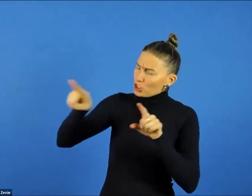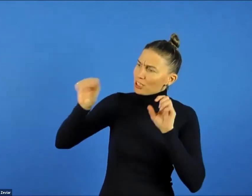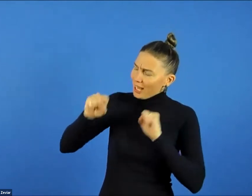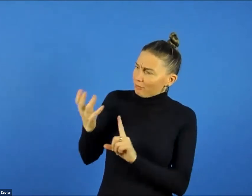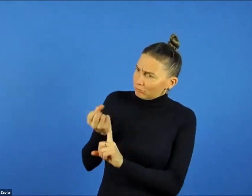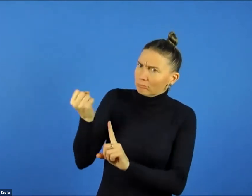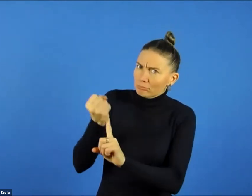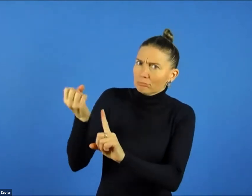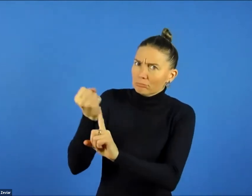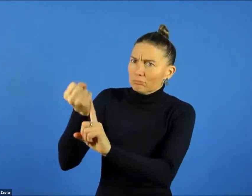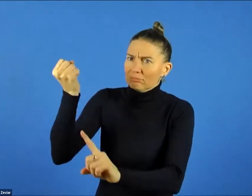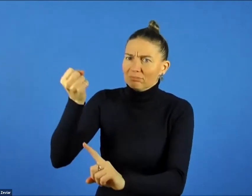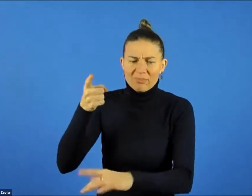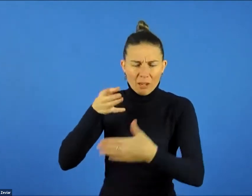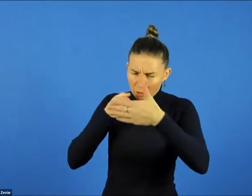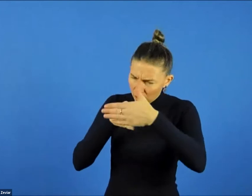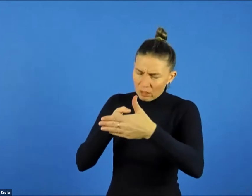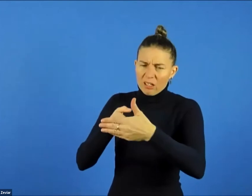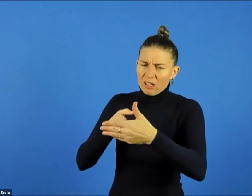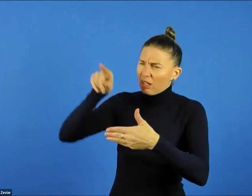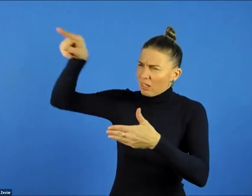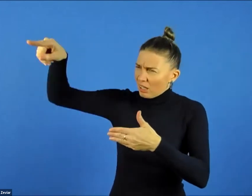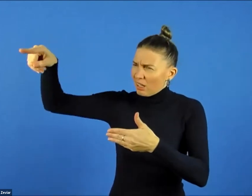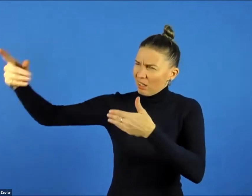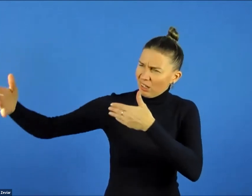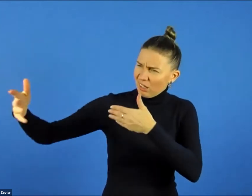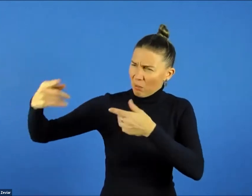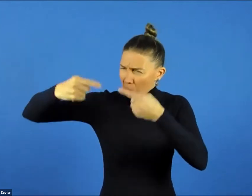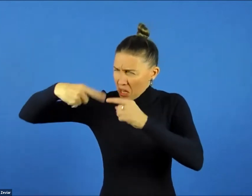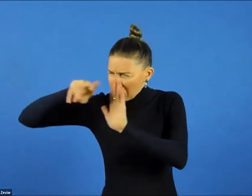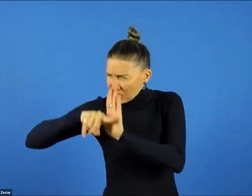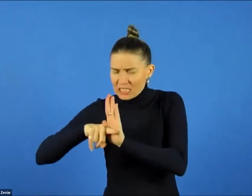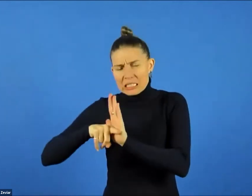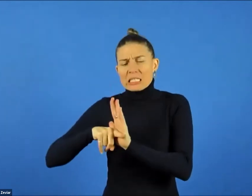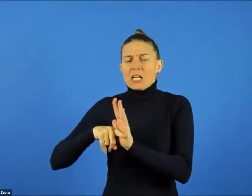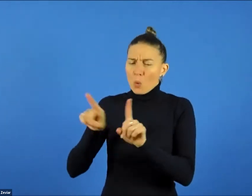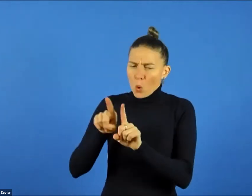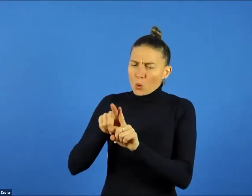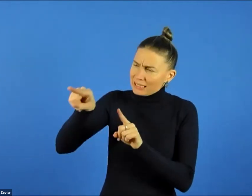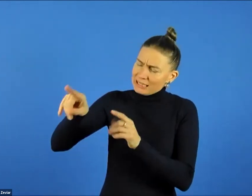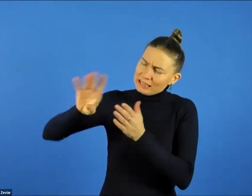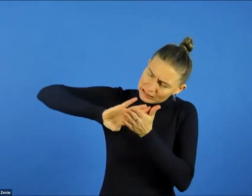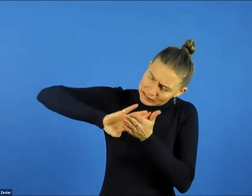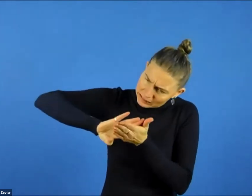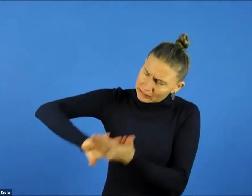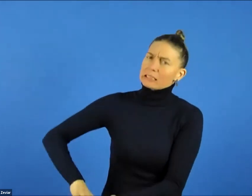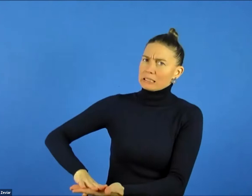addressing their challenges, as we did also during this